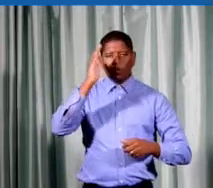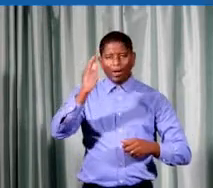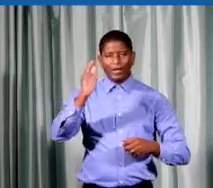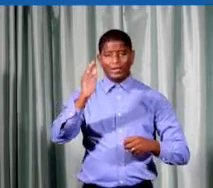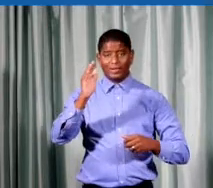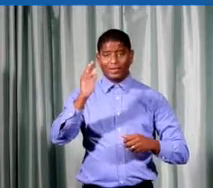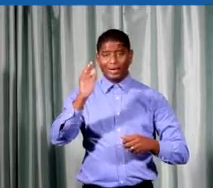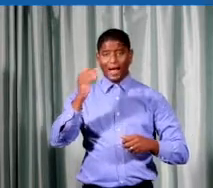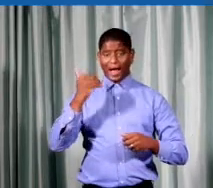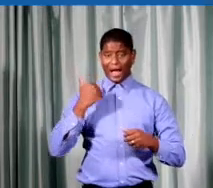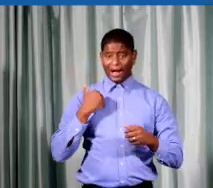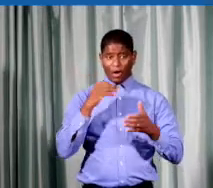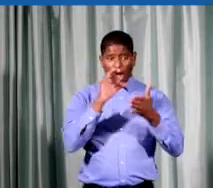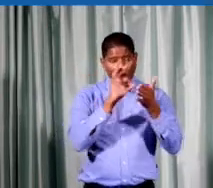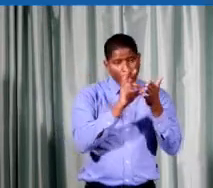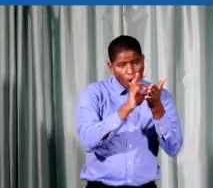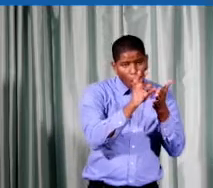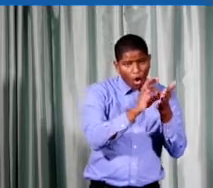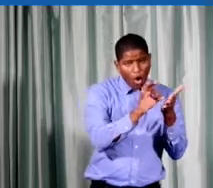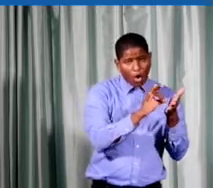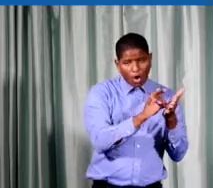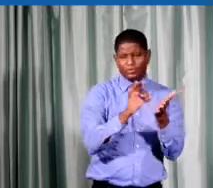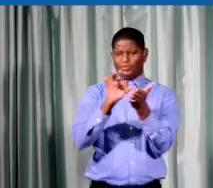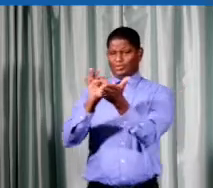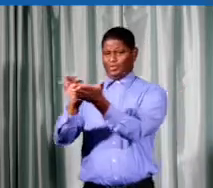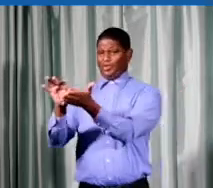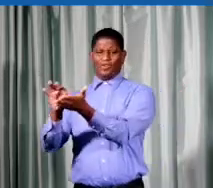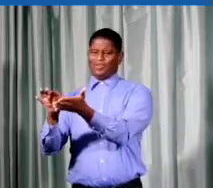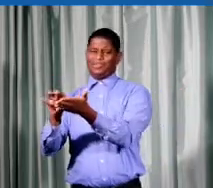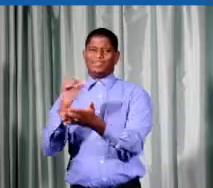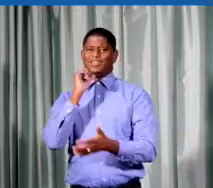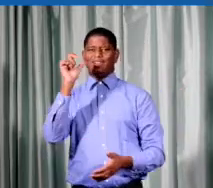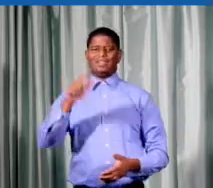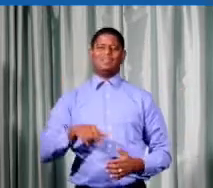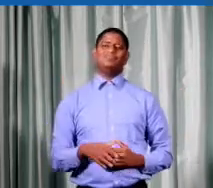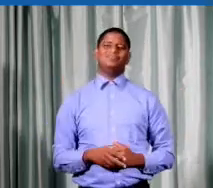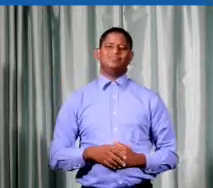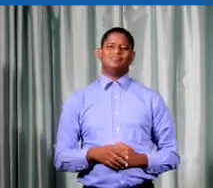What do you need, what do you do when you want to know your bank balance?